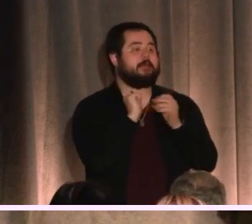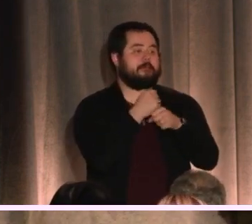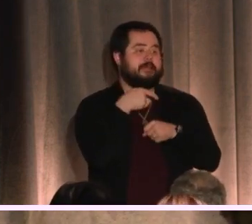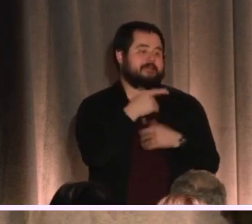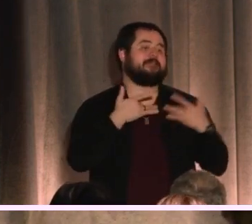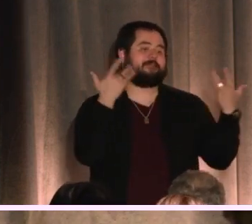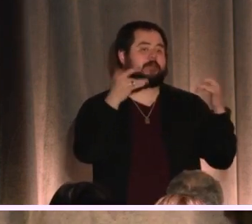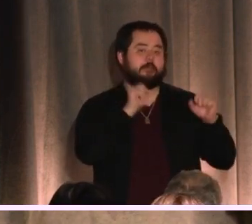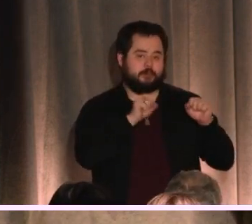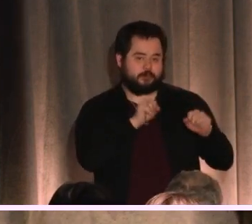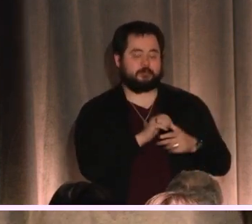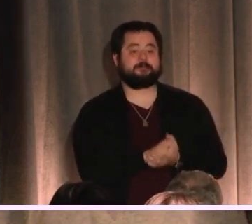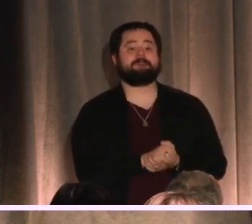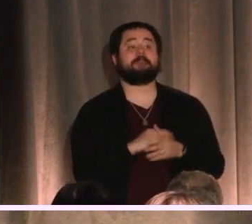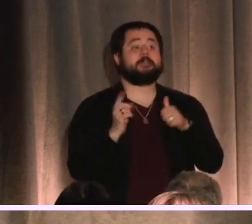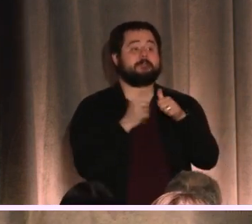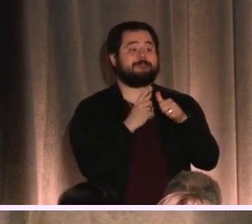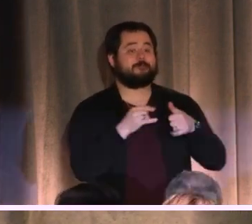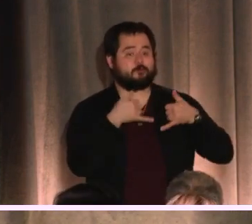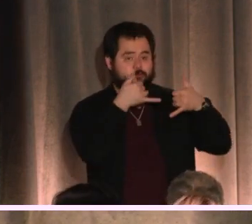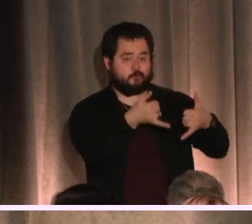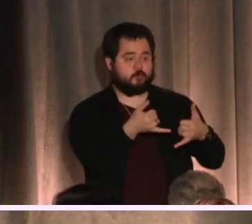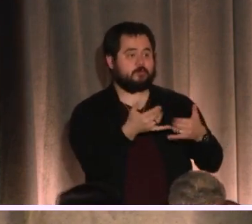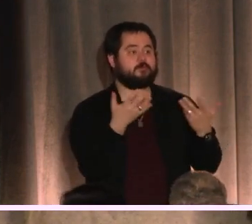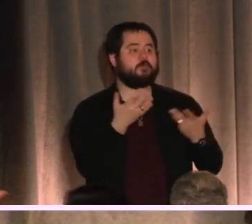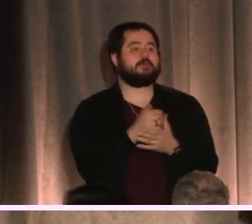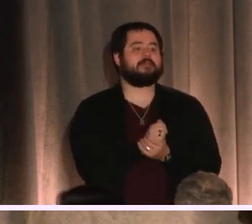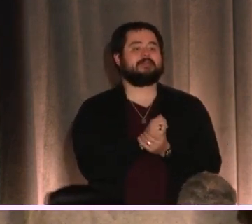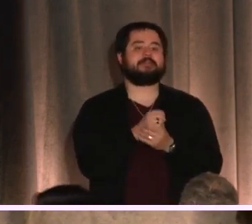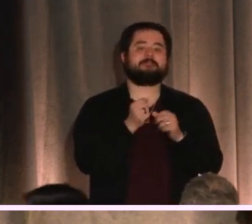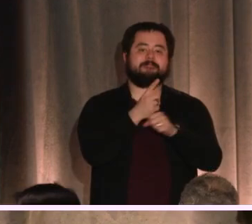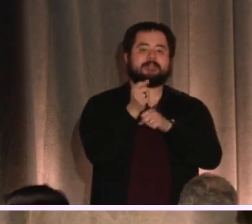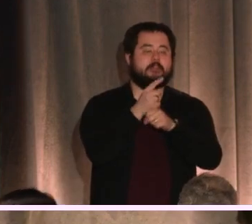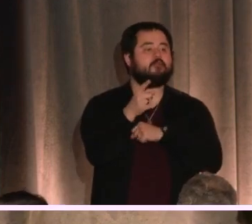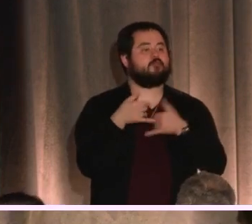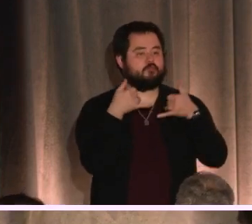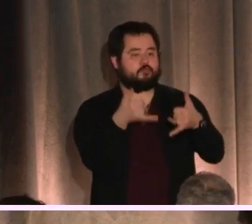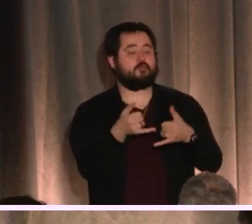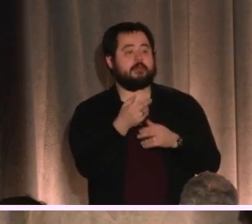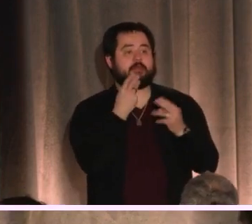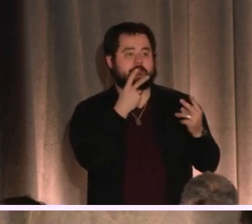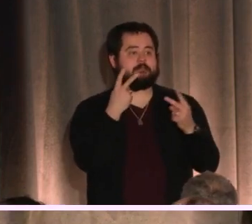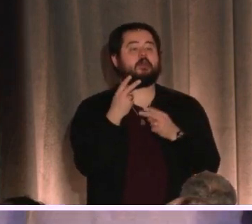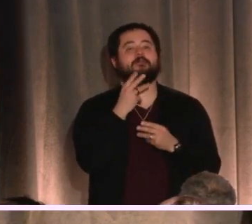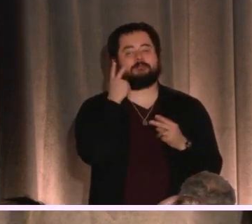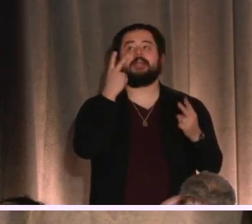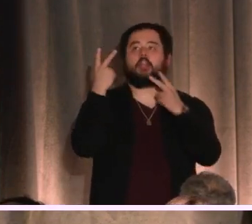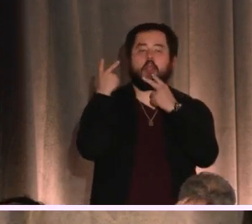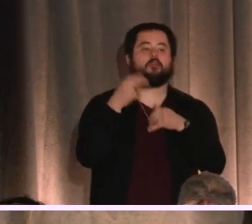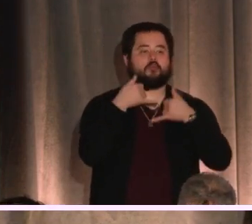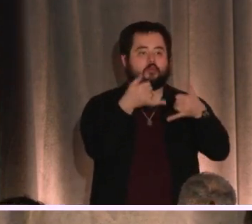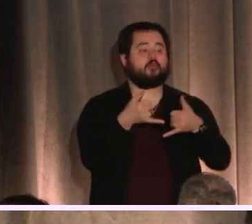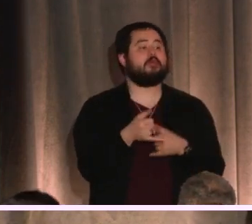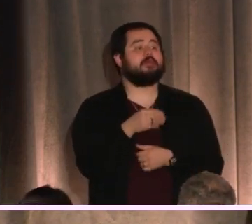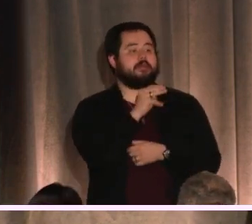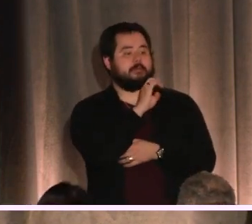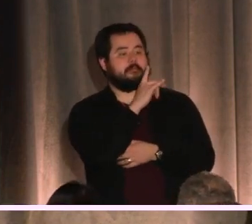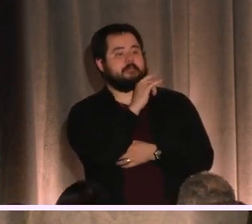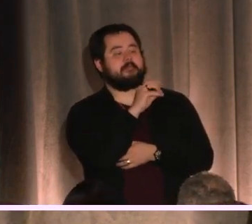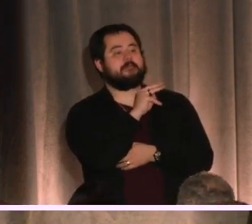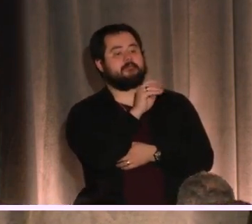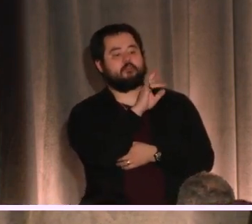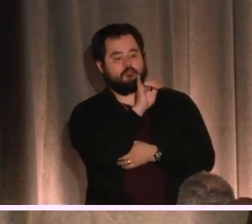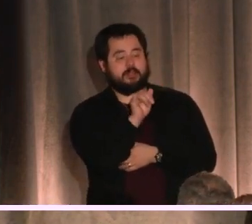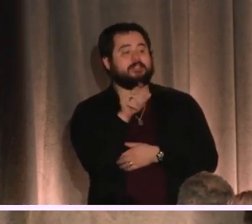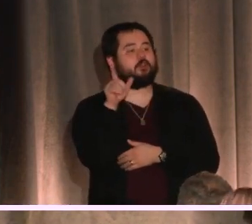And the first award this evening is an inaugural award in memory of Teresa Chime Lee, a passionate advocate whose mission